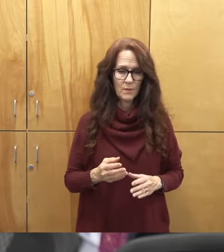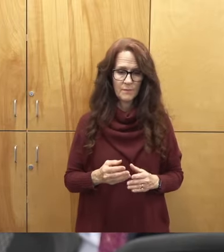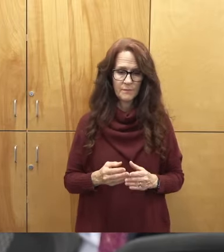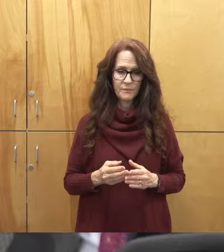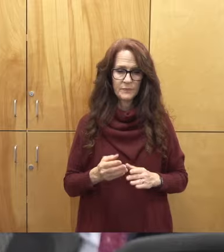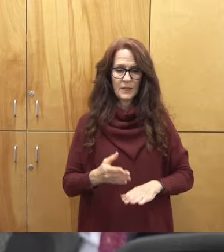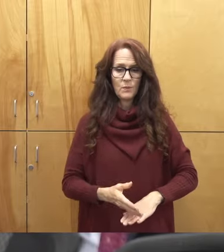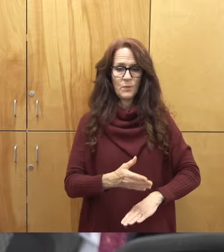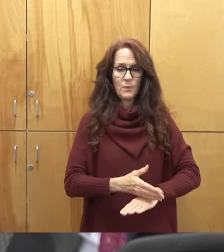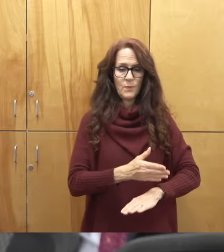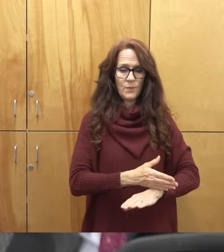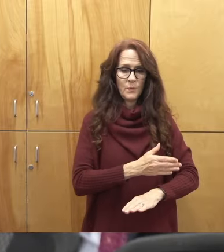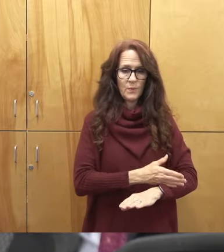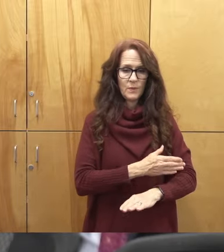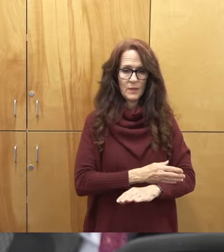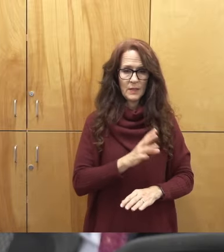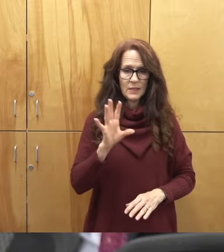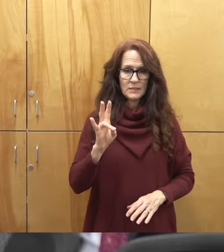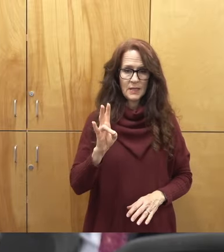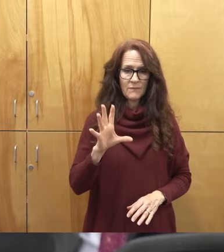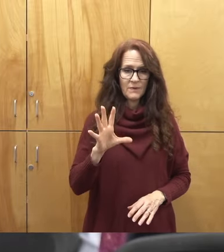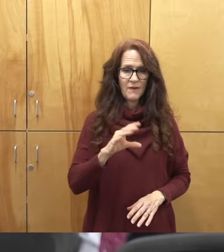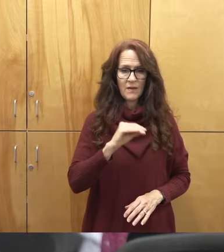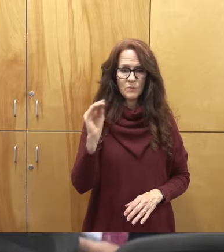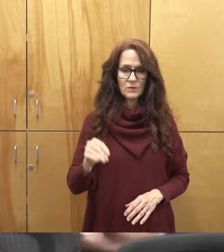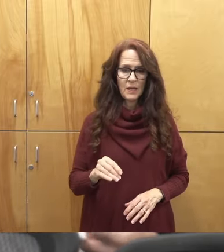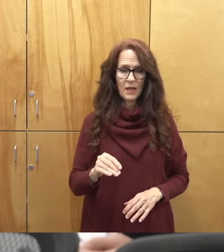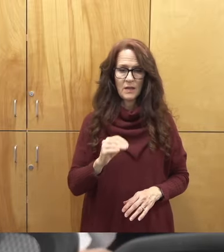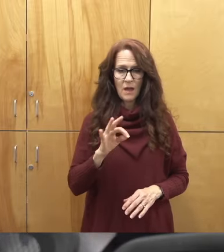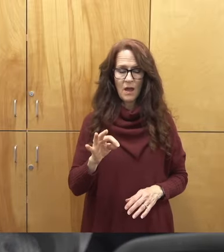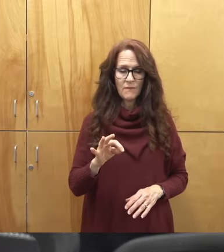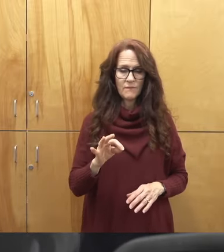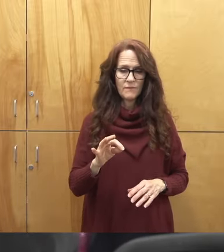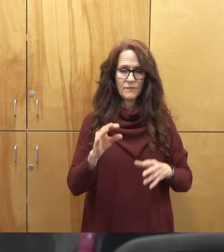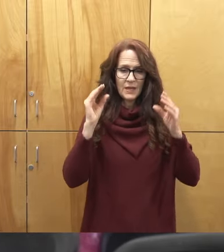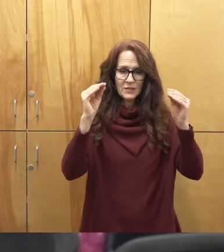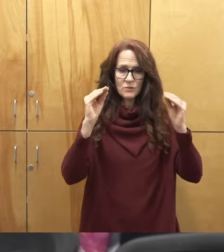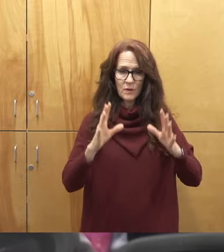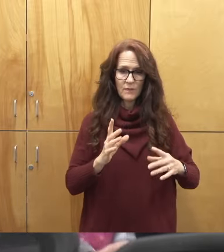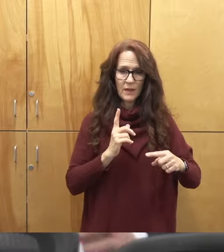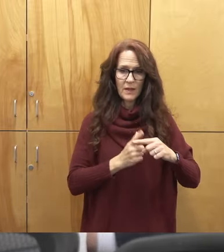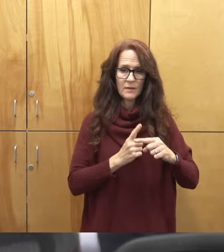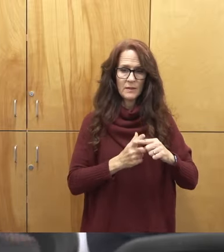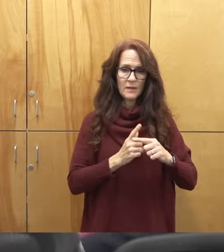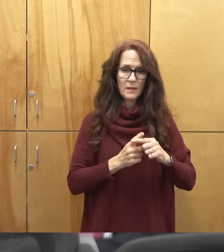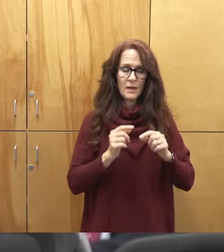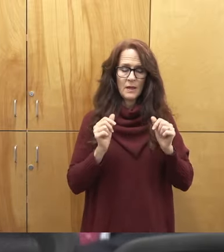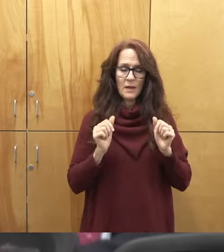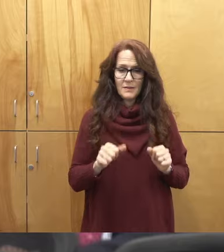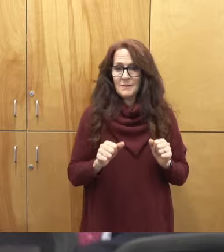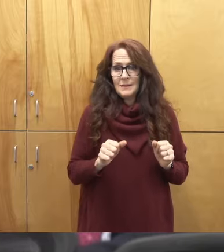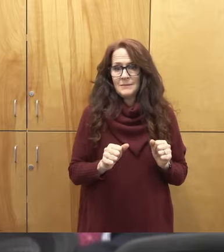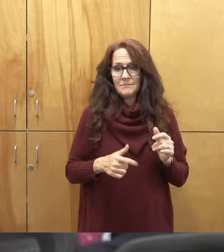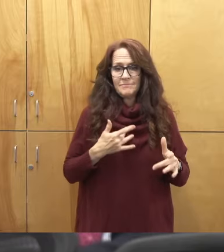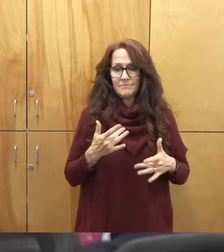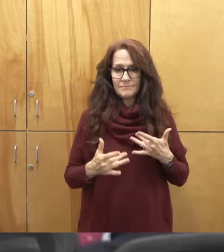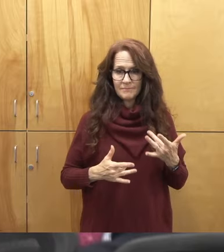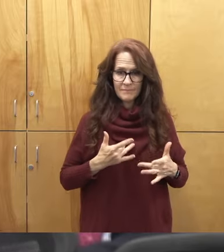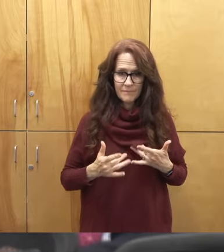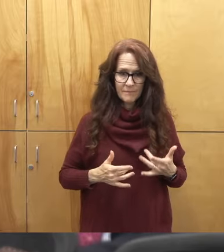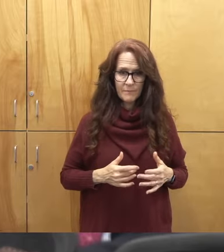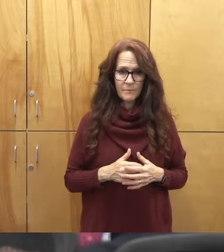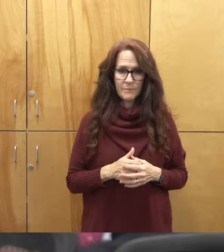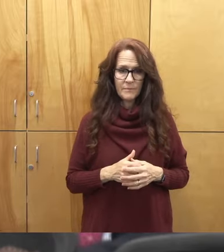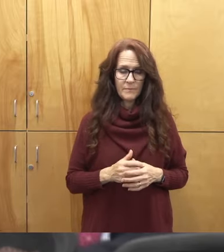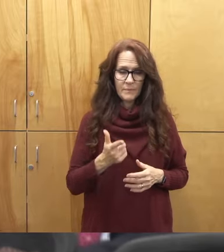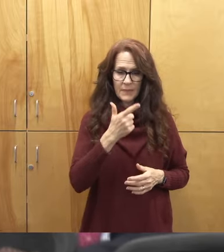right direction at 75% of instruction this year, that's positive and that's promising. That's that's